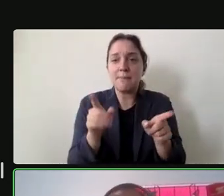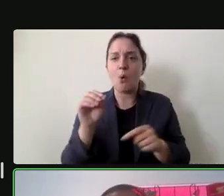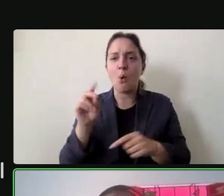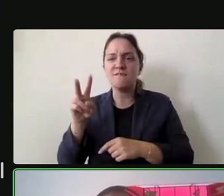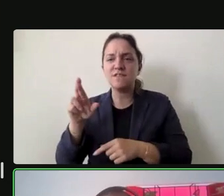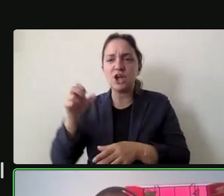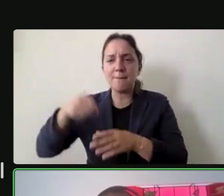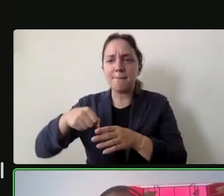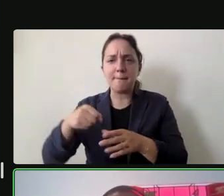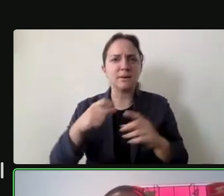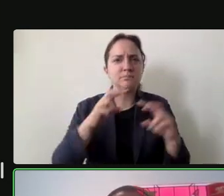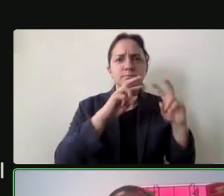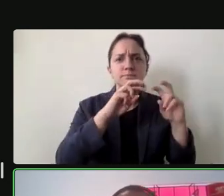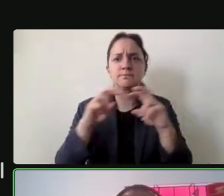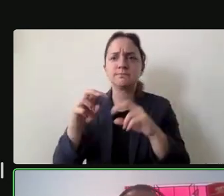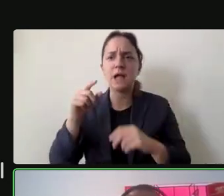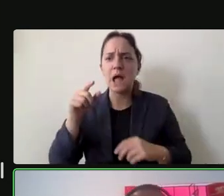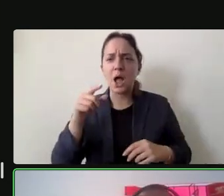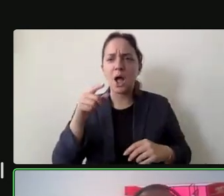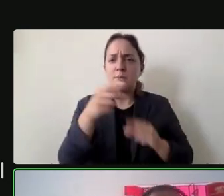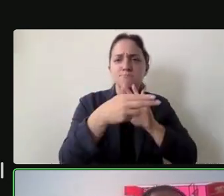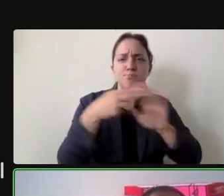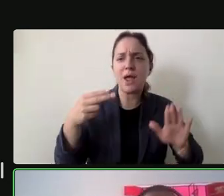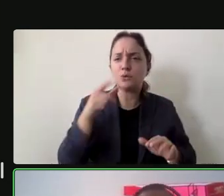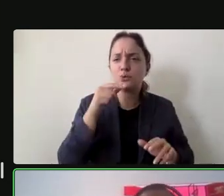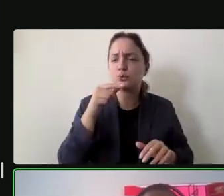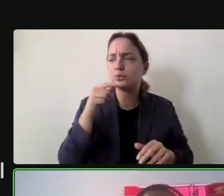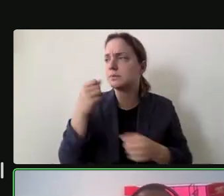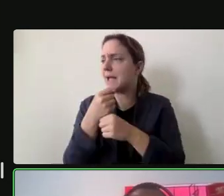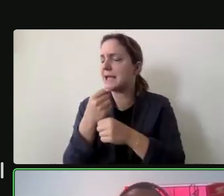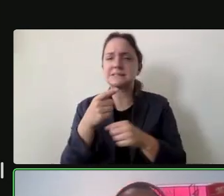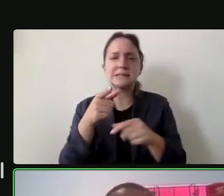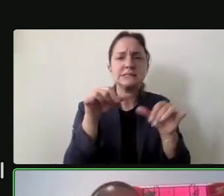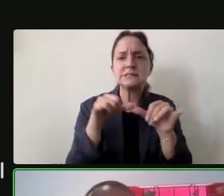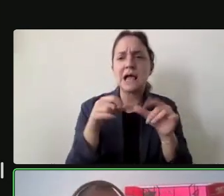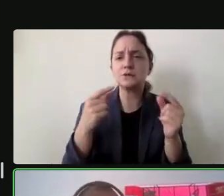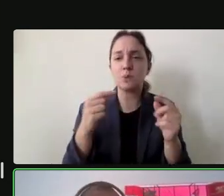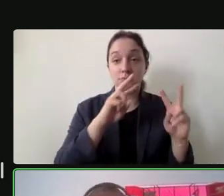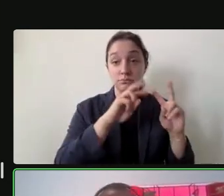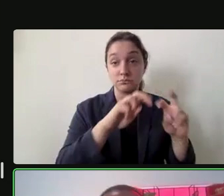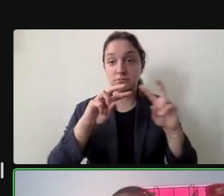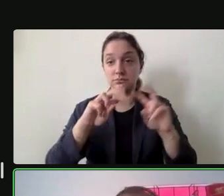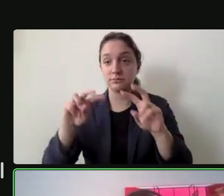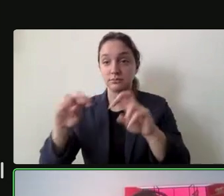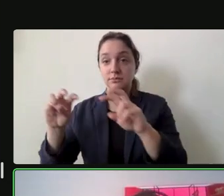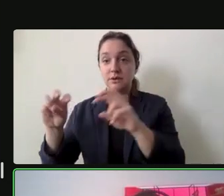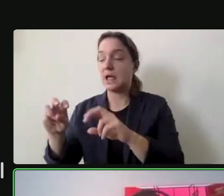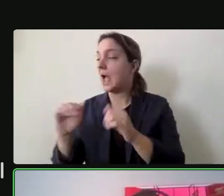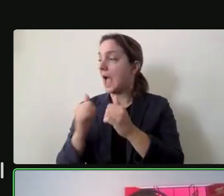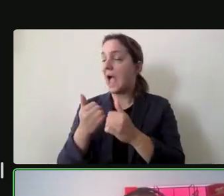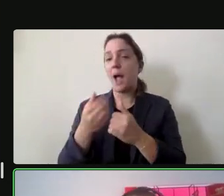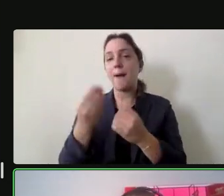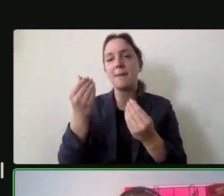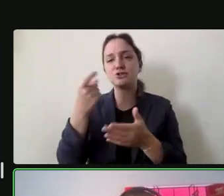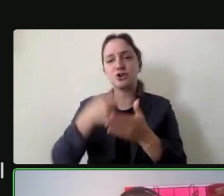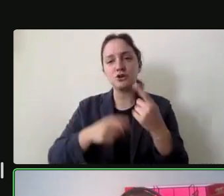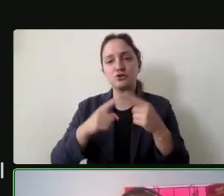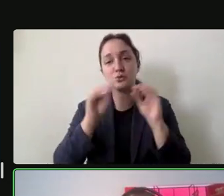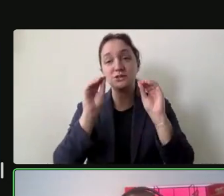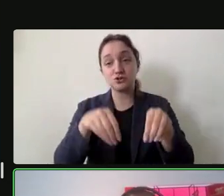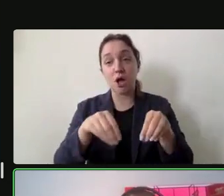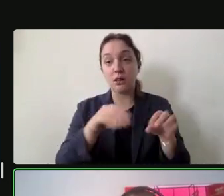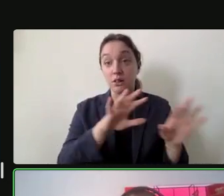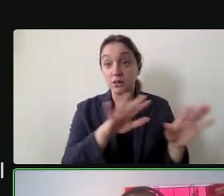so, what brand do we want to use, and what size, and how much is that going to cost, and can we actually install it? So we want to have software